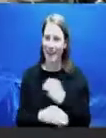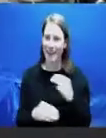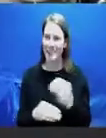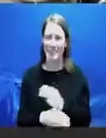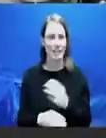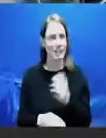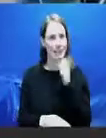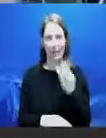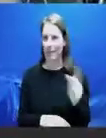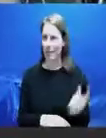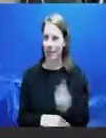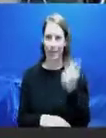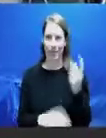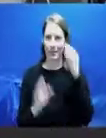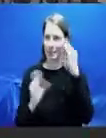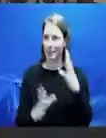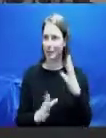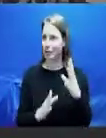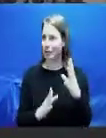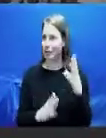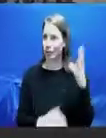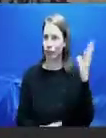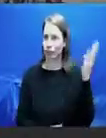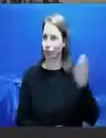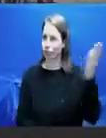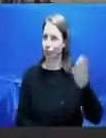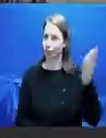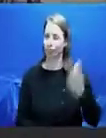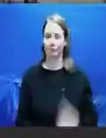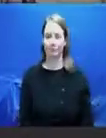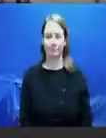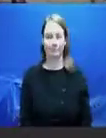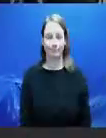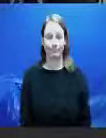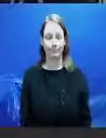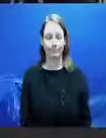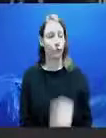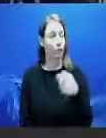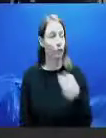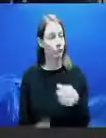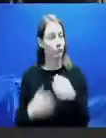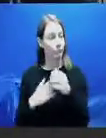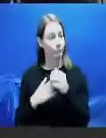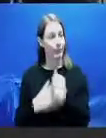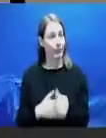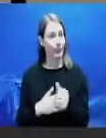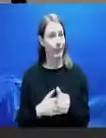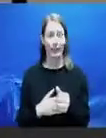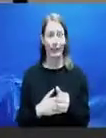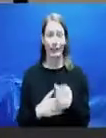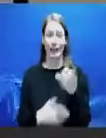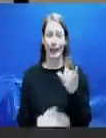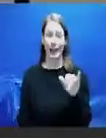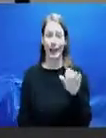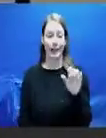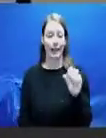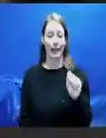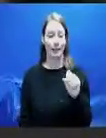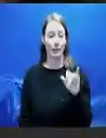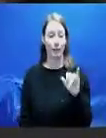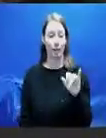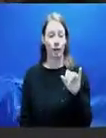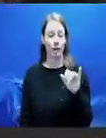misleading. Emerald is leading the Common Core pilot here at IS 187, a public school with about 285 middle school